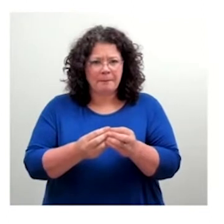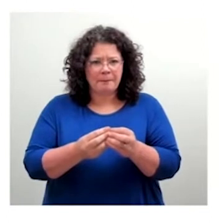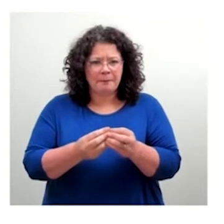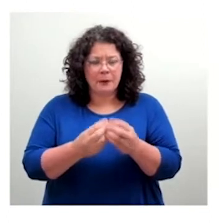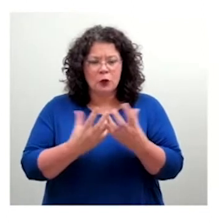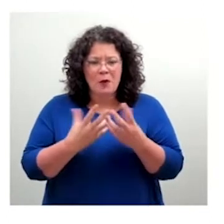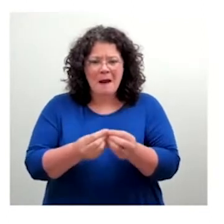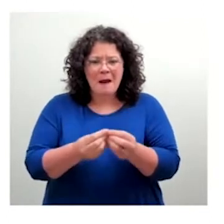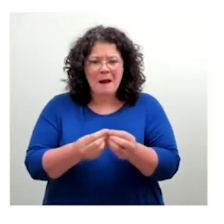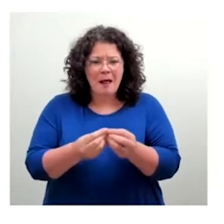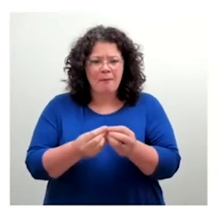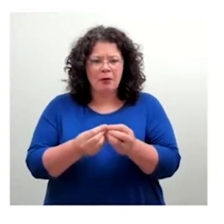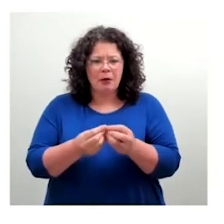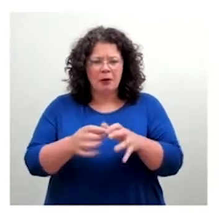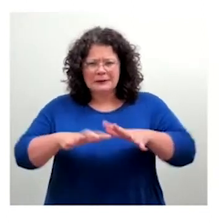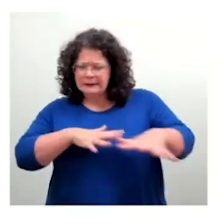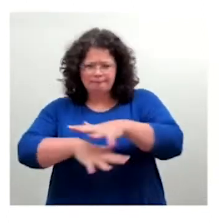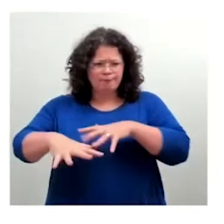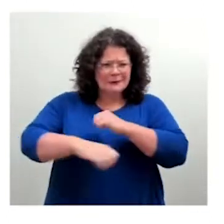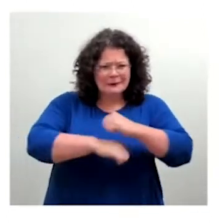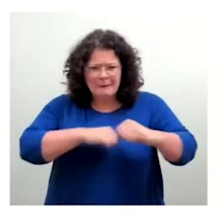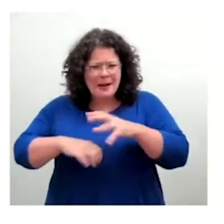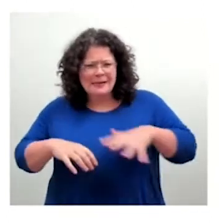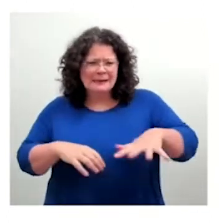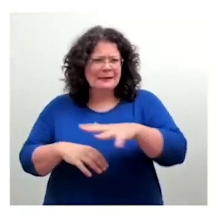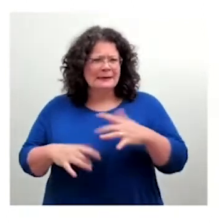go through this presentation, then